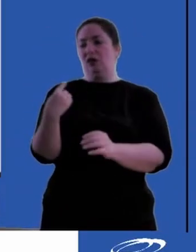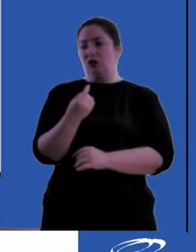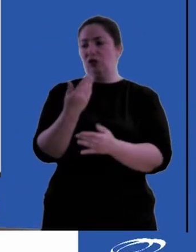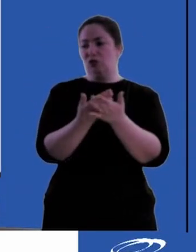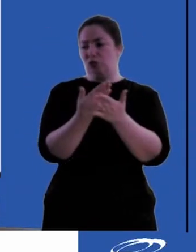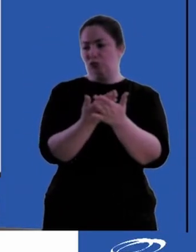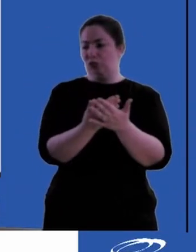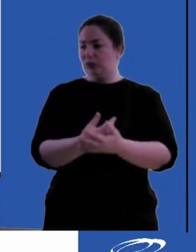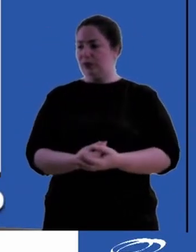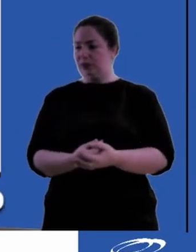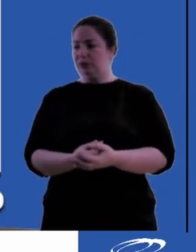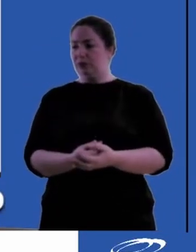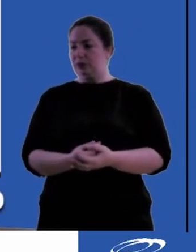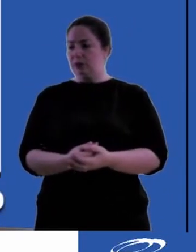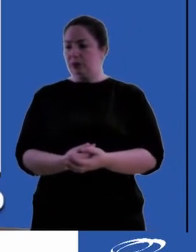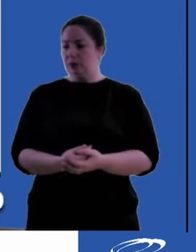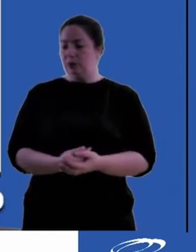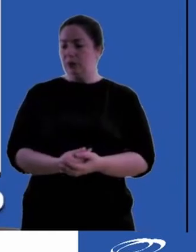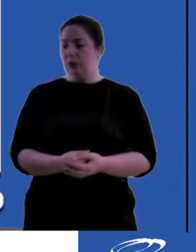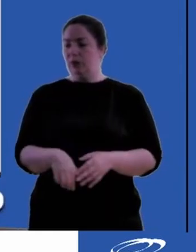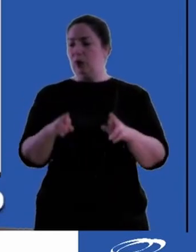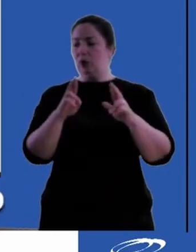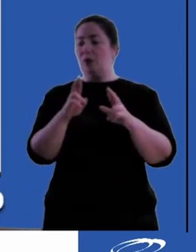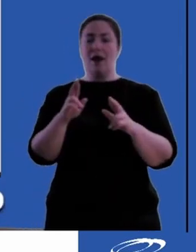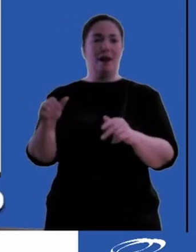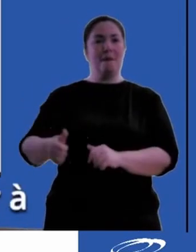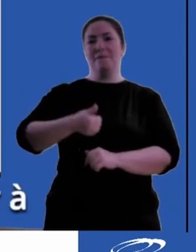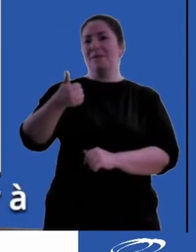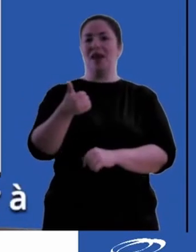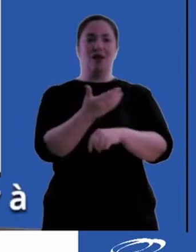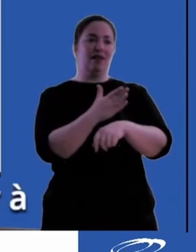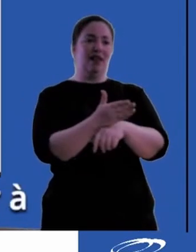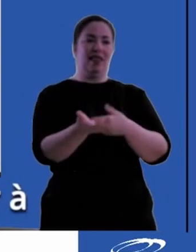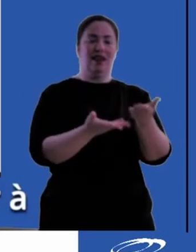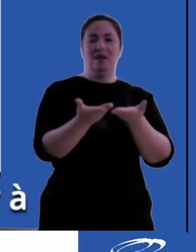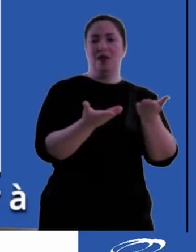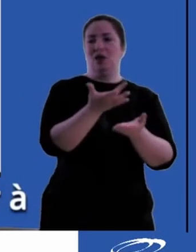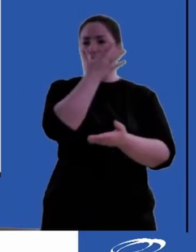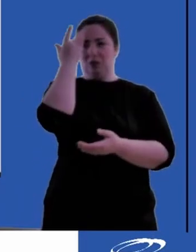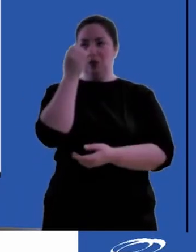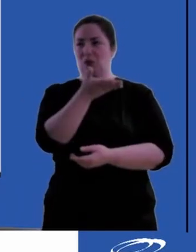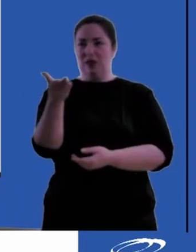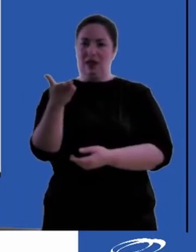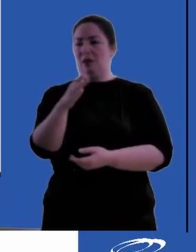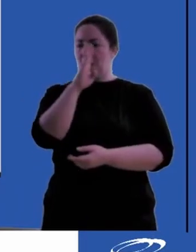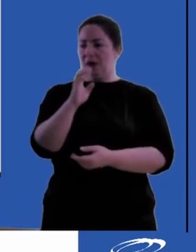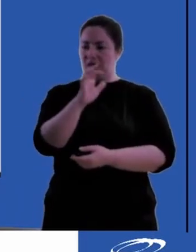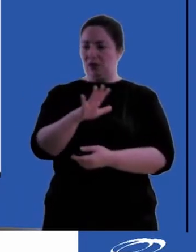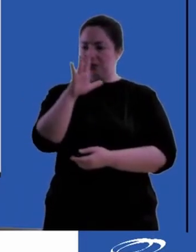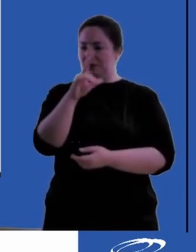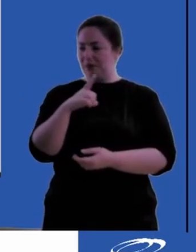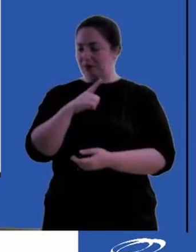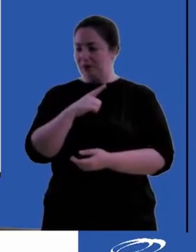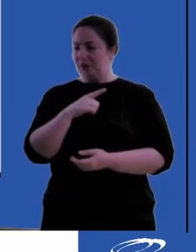need, better understanding, better development of these approaches. And I'd like to thank the huge team of investigators